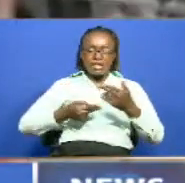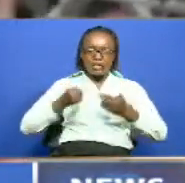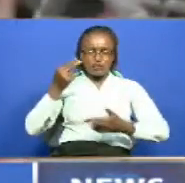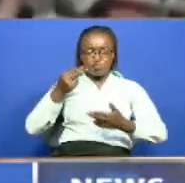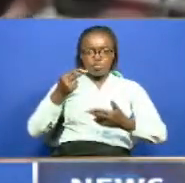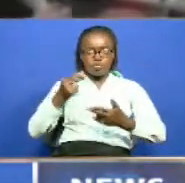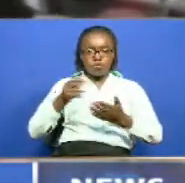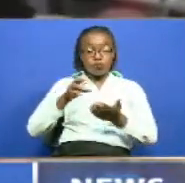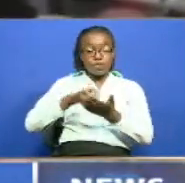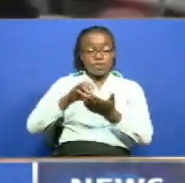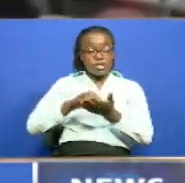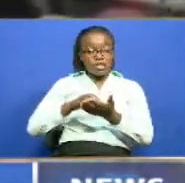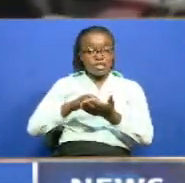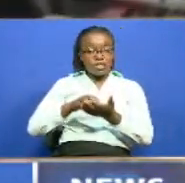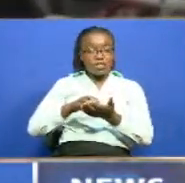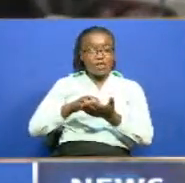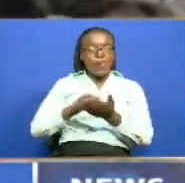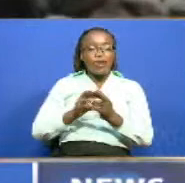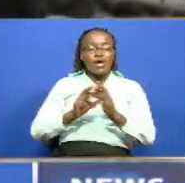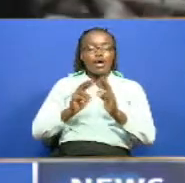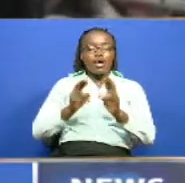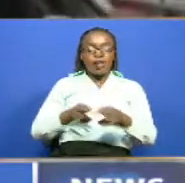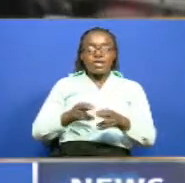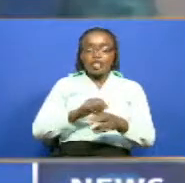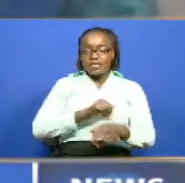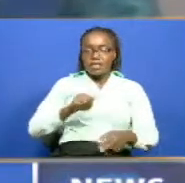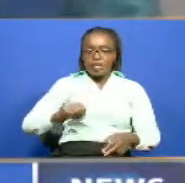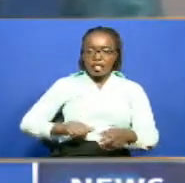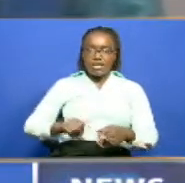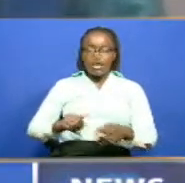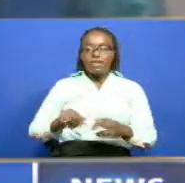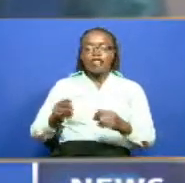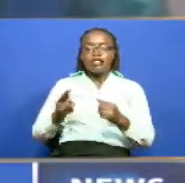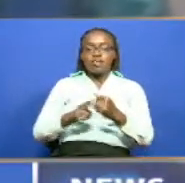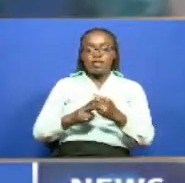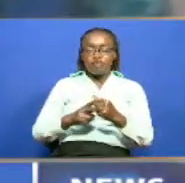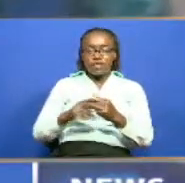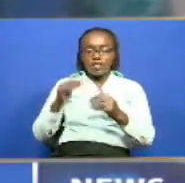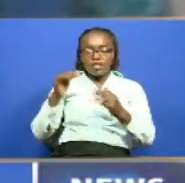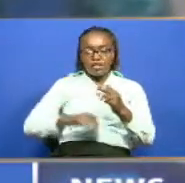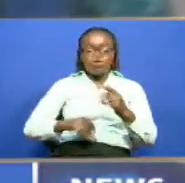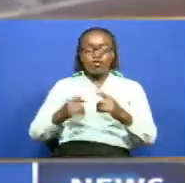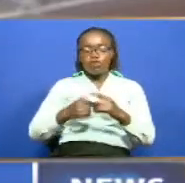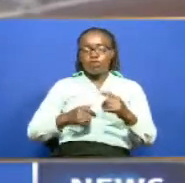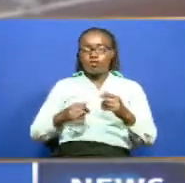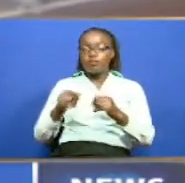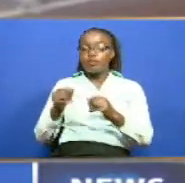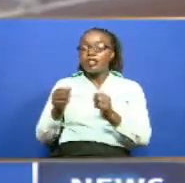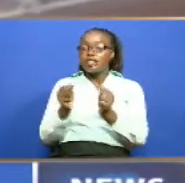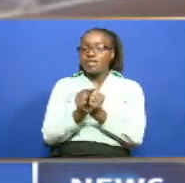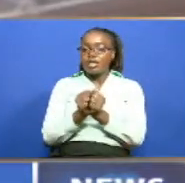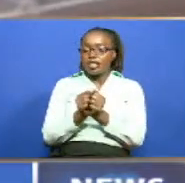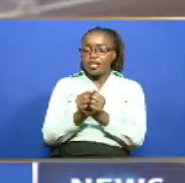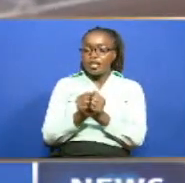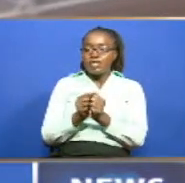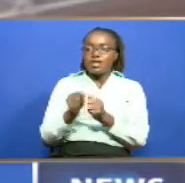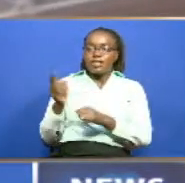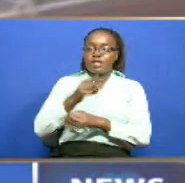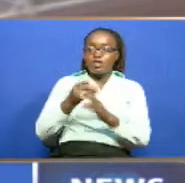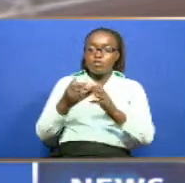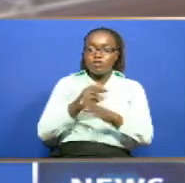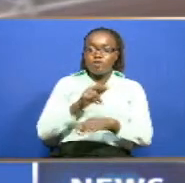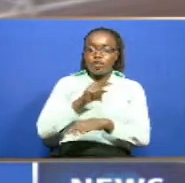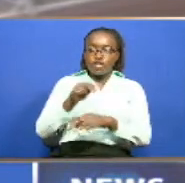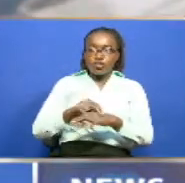cases. China reported 7 new COVID-19 cases on Wednesday, down from 10 the day before, the country's National Health Authority said